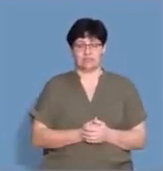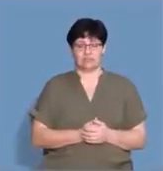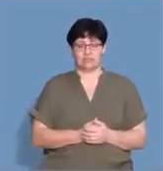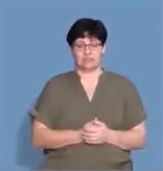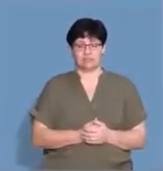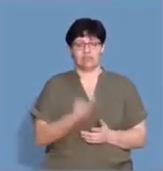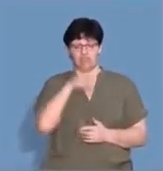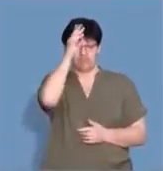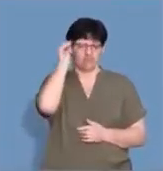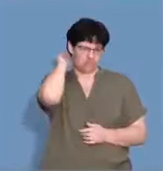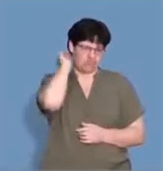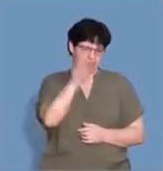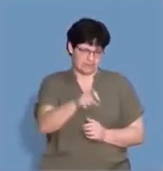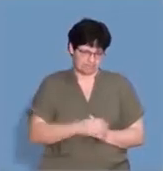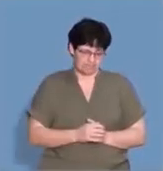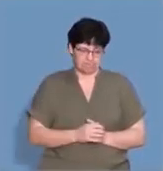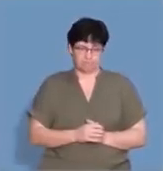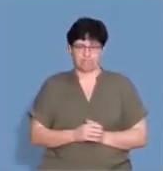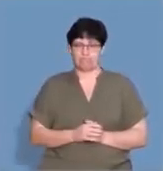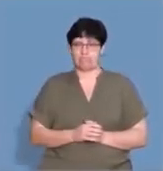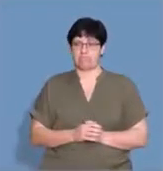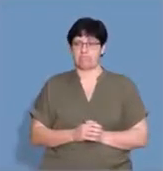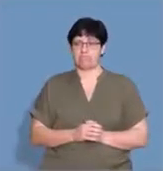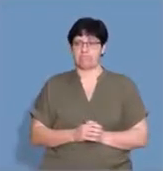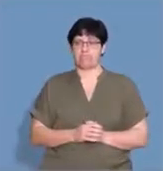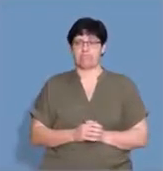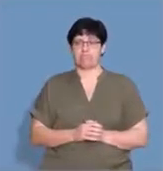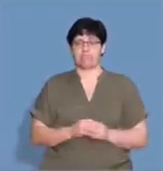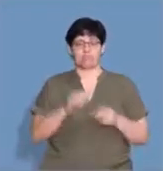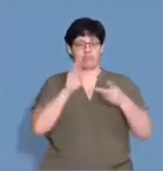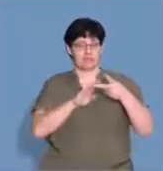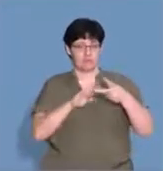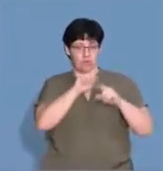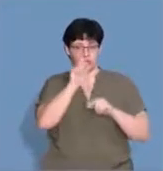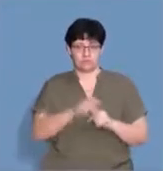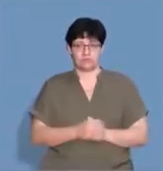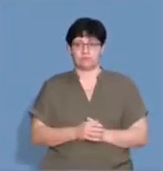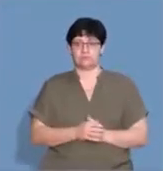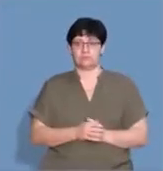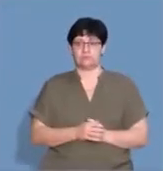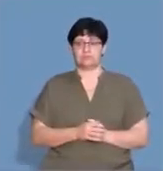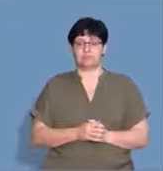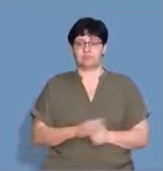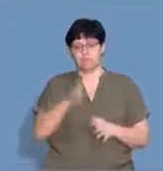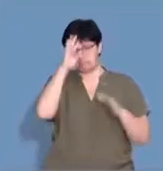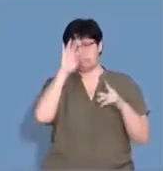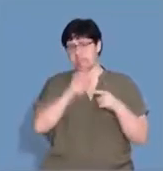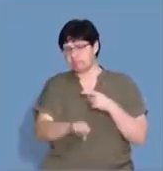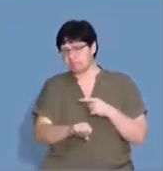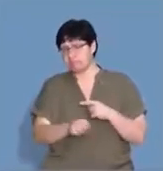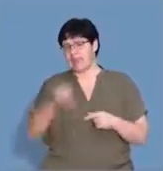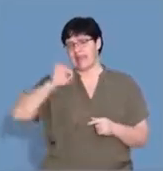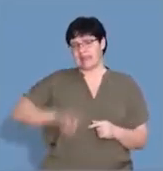Just so that we remember. Then we're going to go on to the next question. Our graph again. Determine the